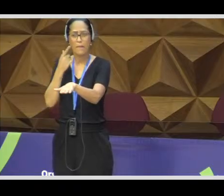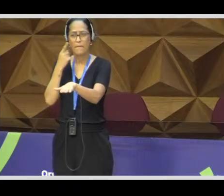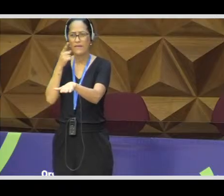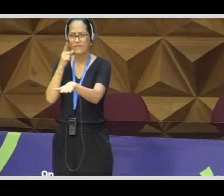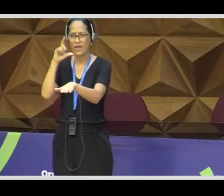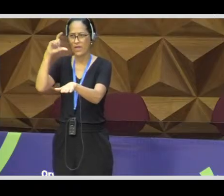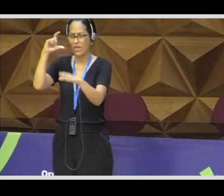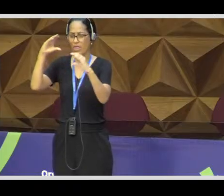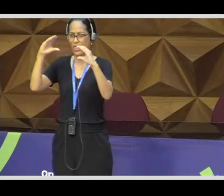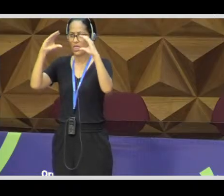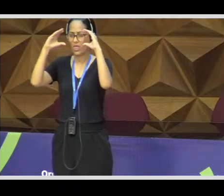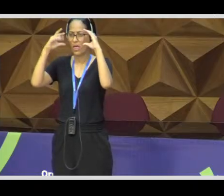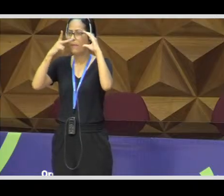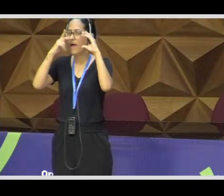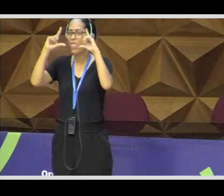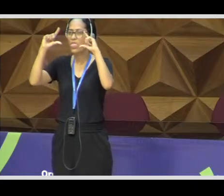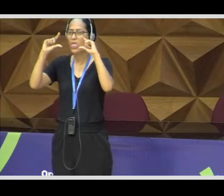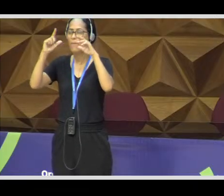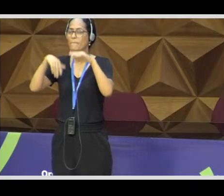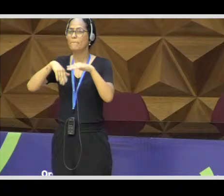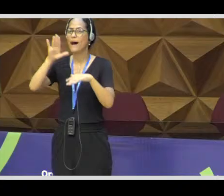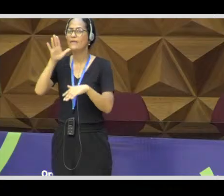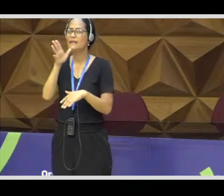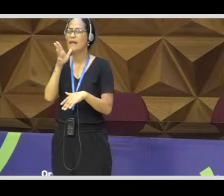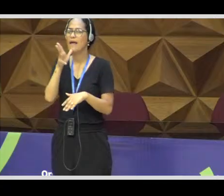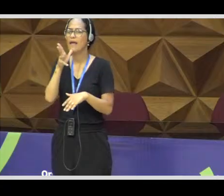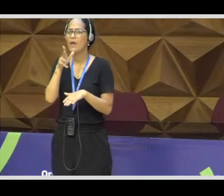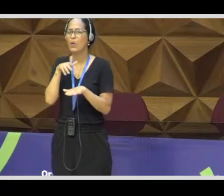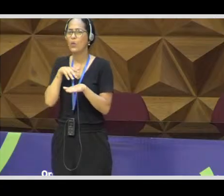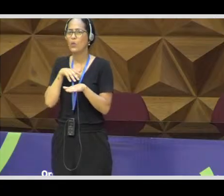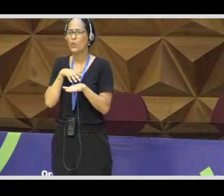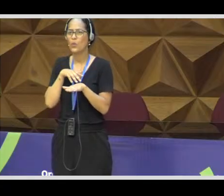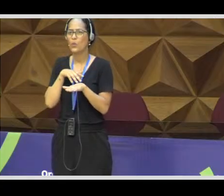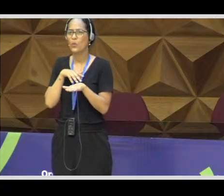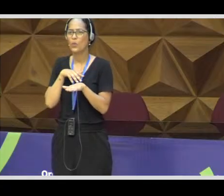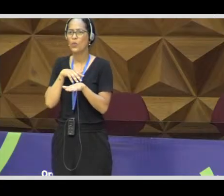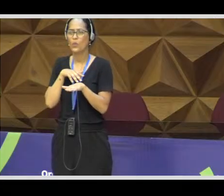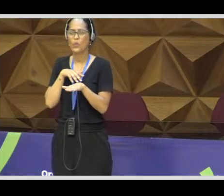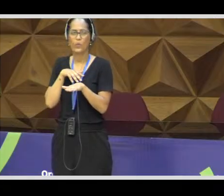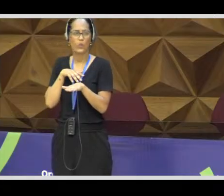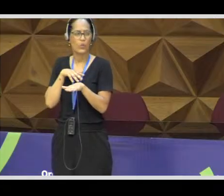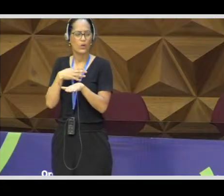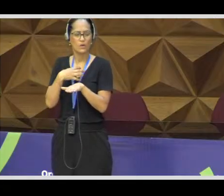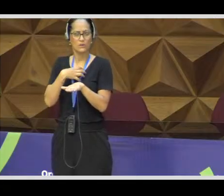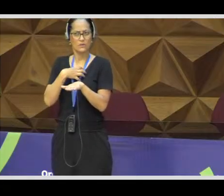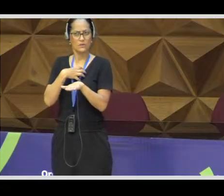kilometers an hour. Doesn't cause you motion sickness, because the things you're seeing are the same as